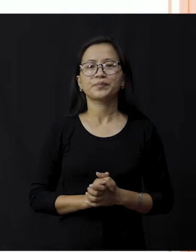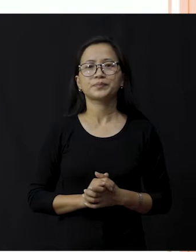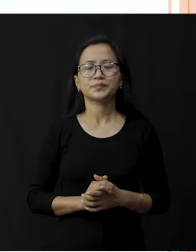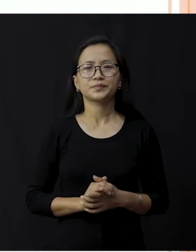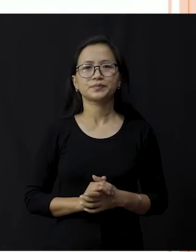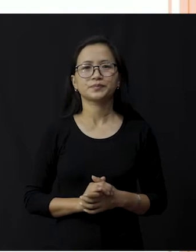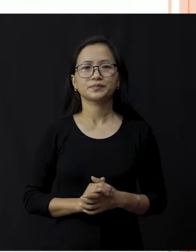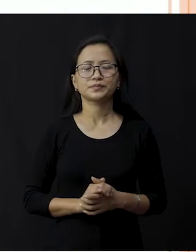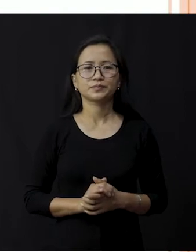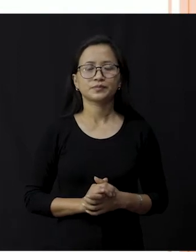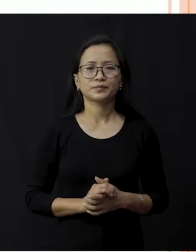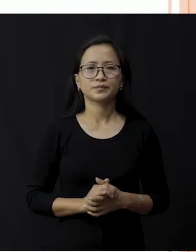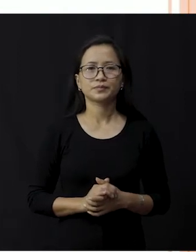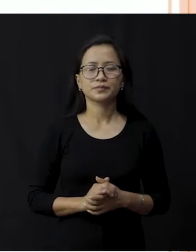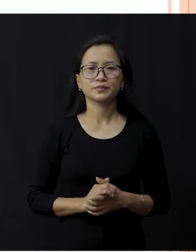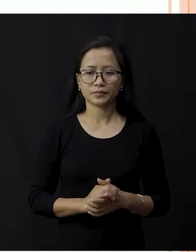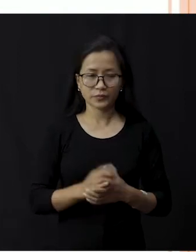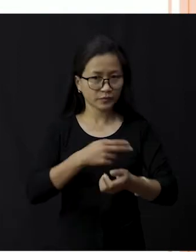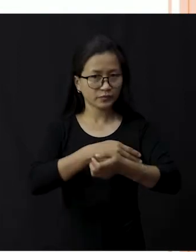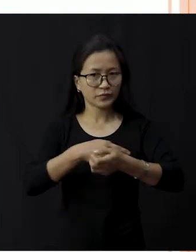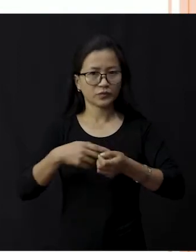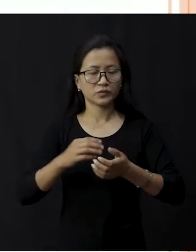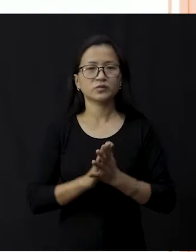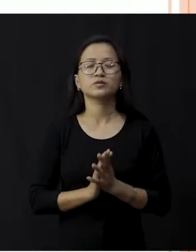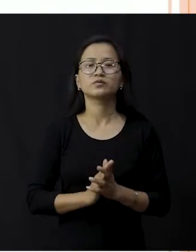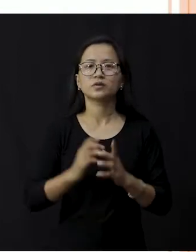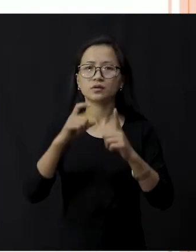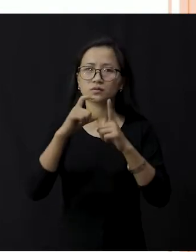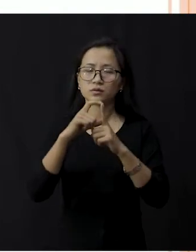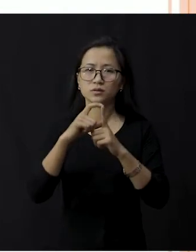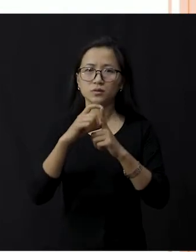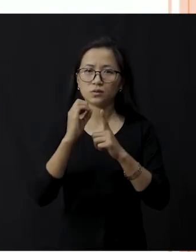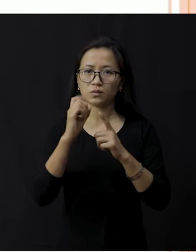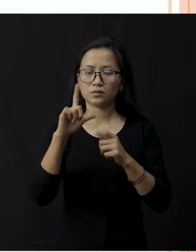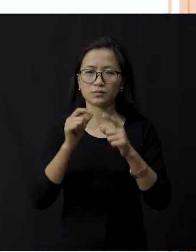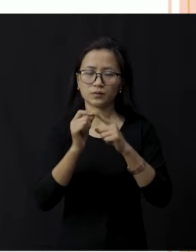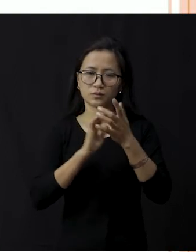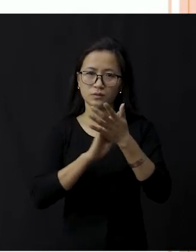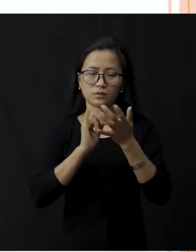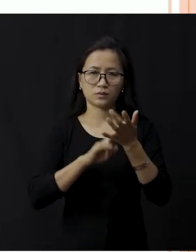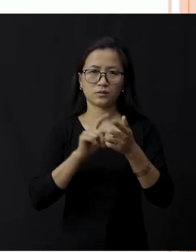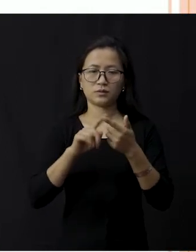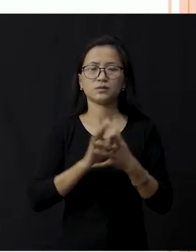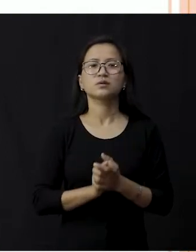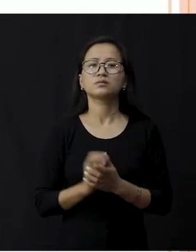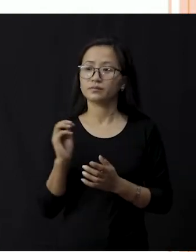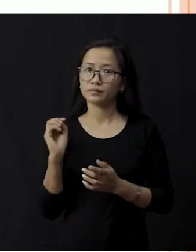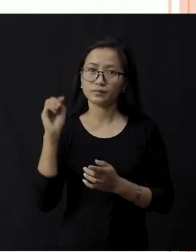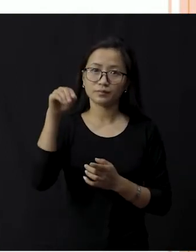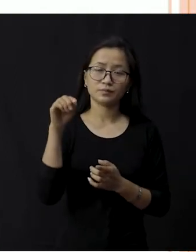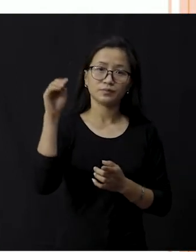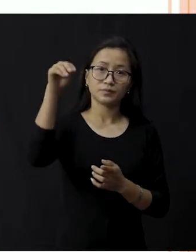animal of India, and the name is dolphin. It is dolphin,